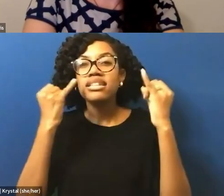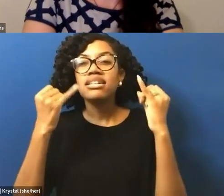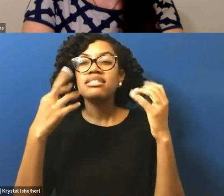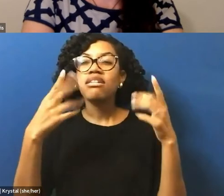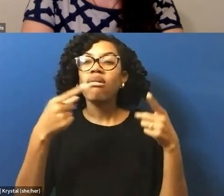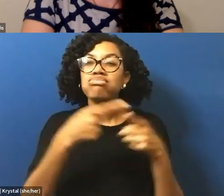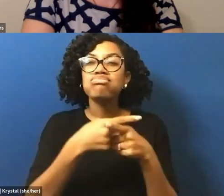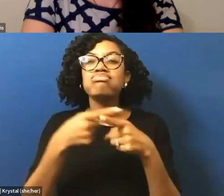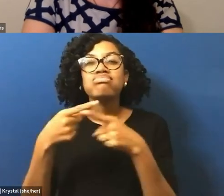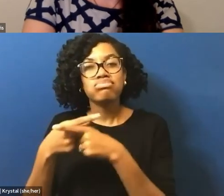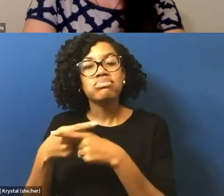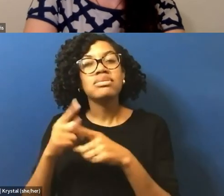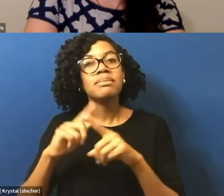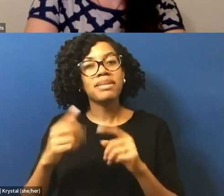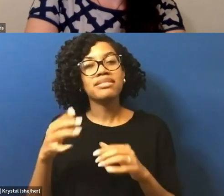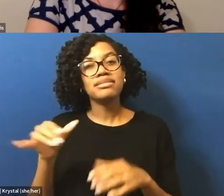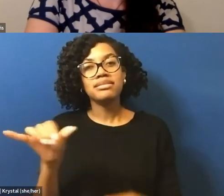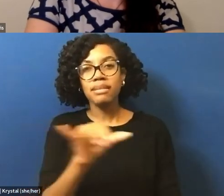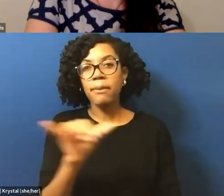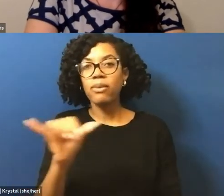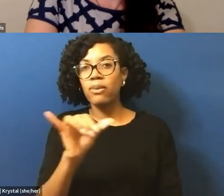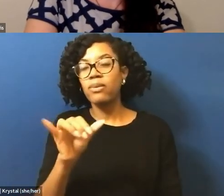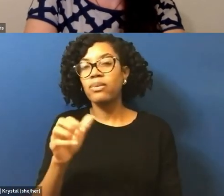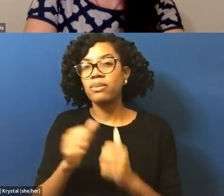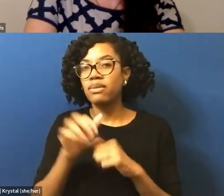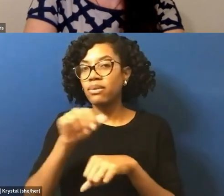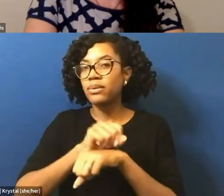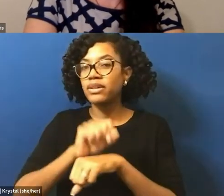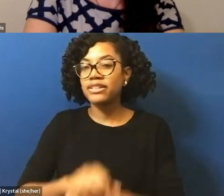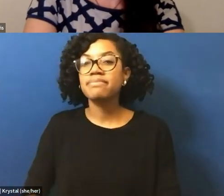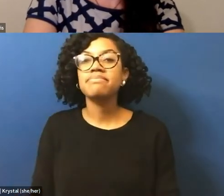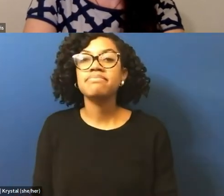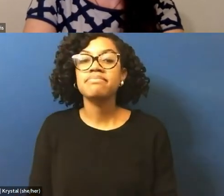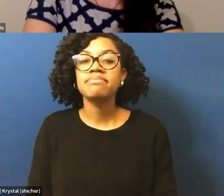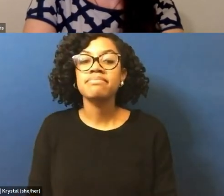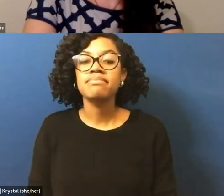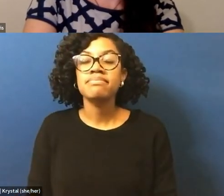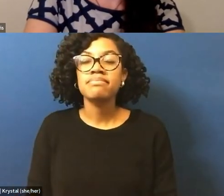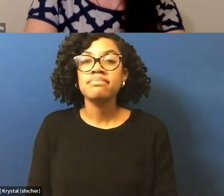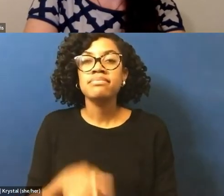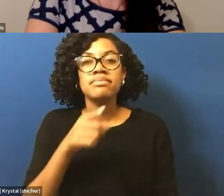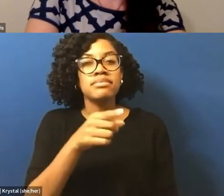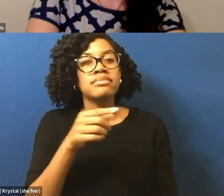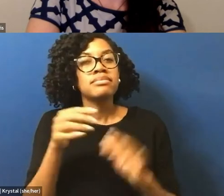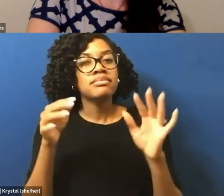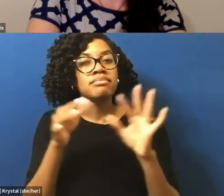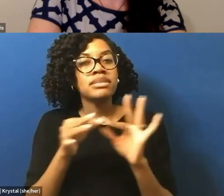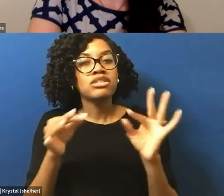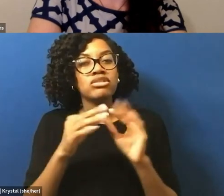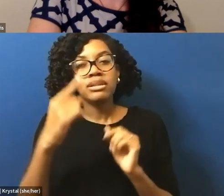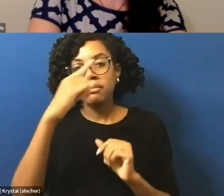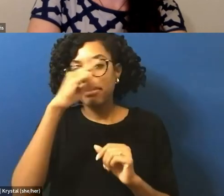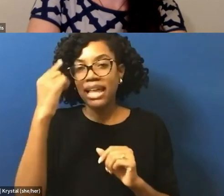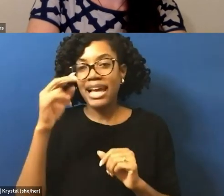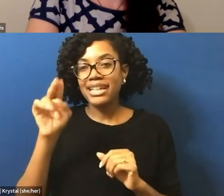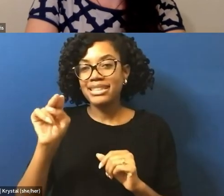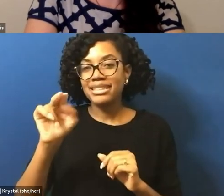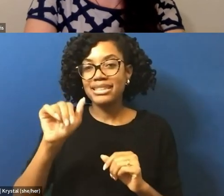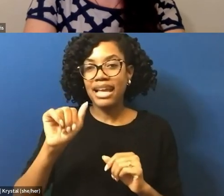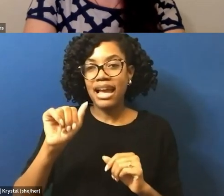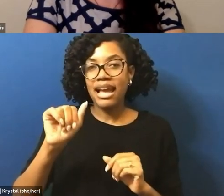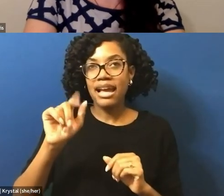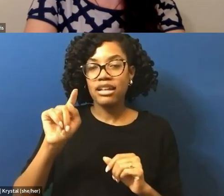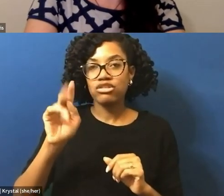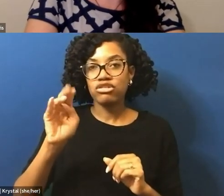work. And so you mentioned Black nationalism. So how does Moore challenge our